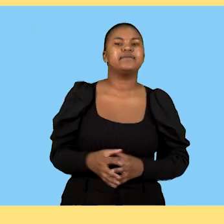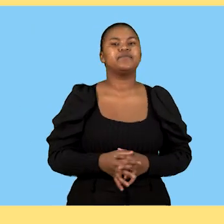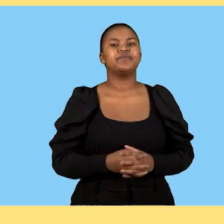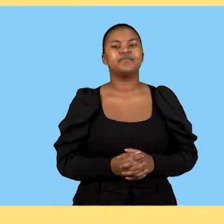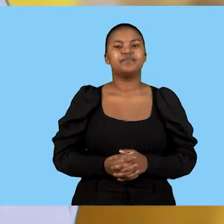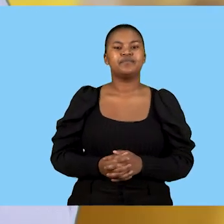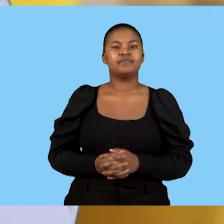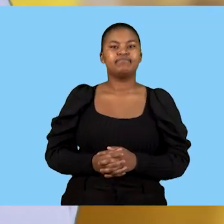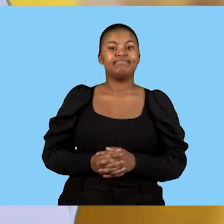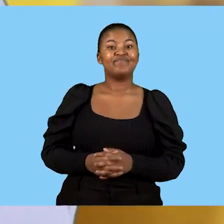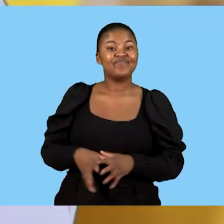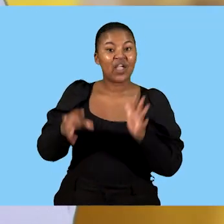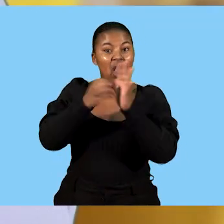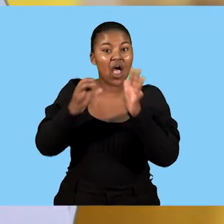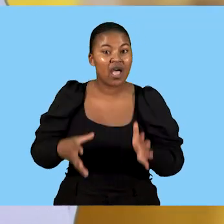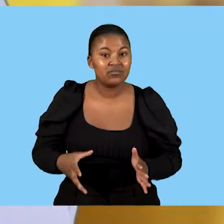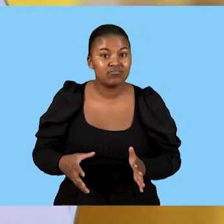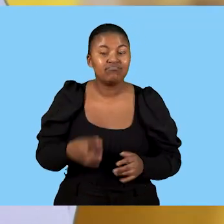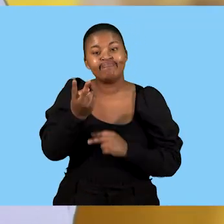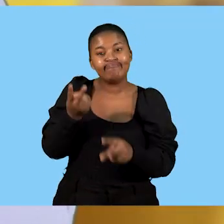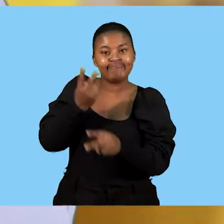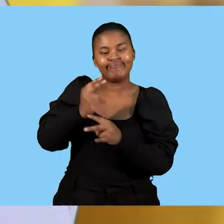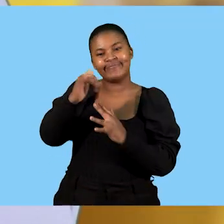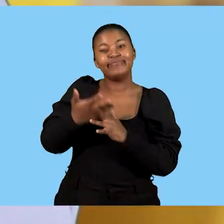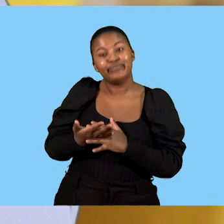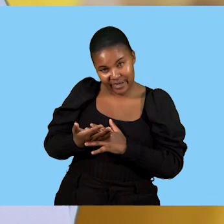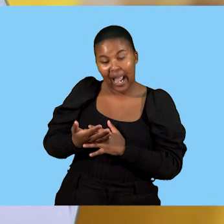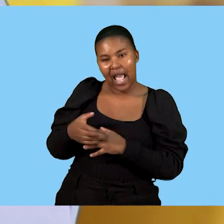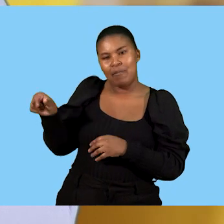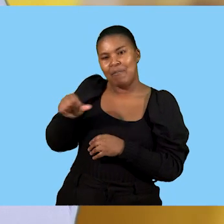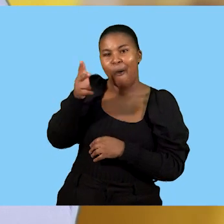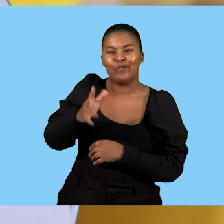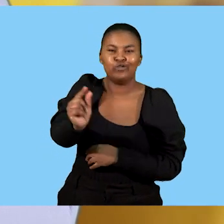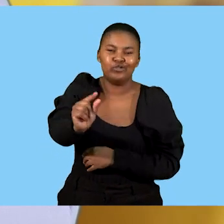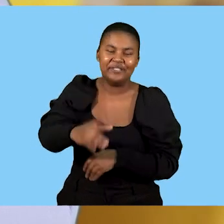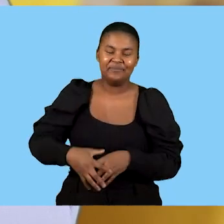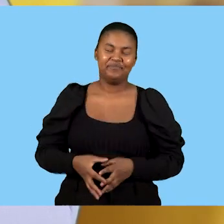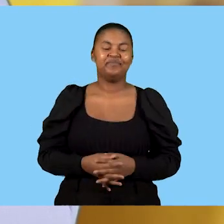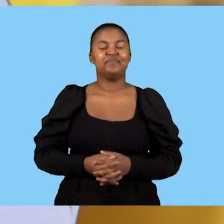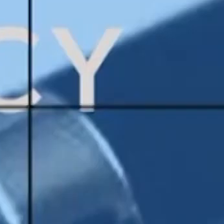liabilities. Dear learners, we will now go for an ad break, and I will see you shortly.